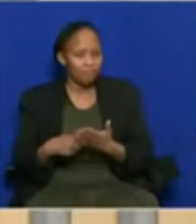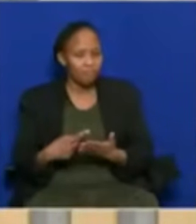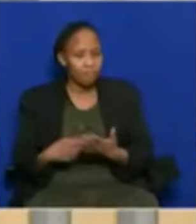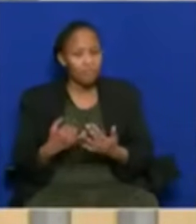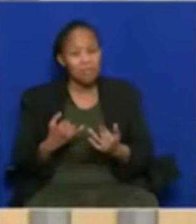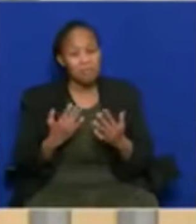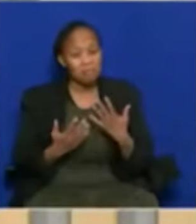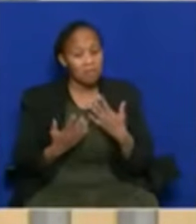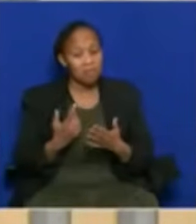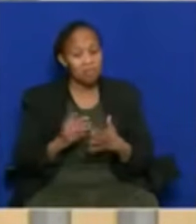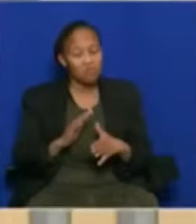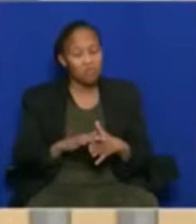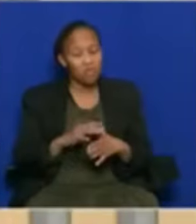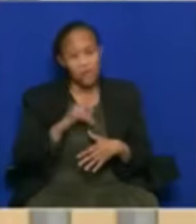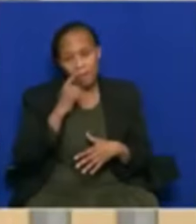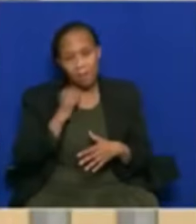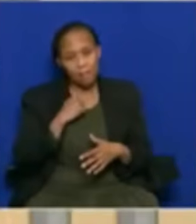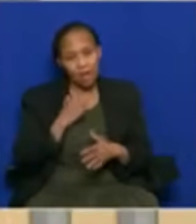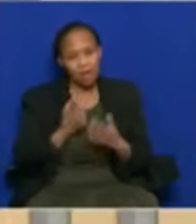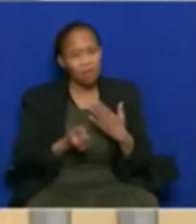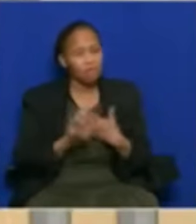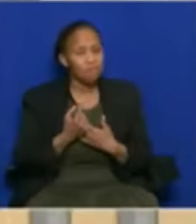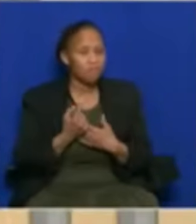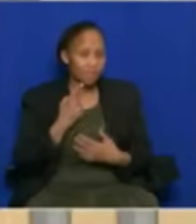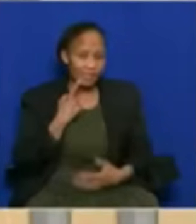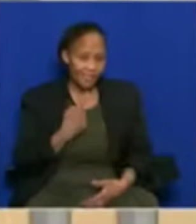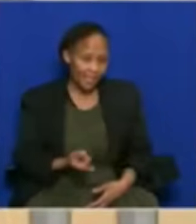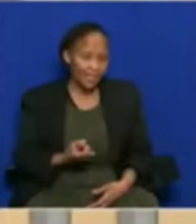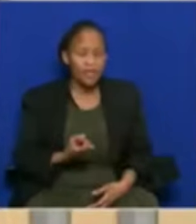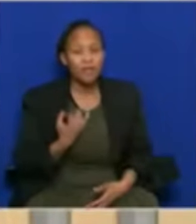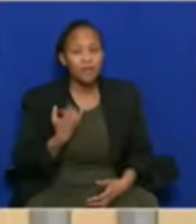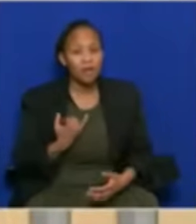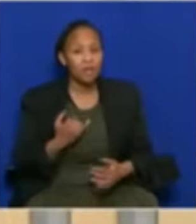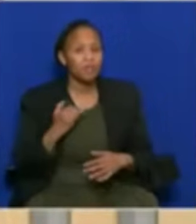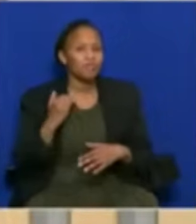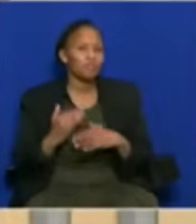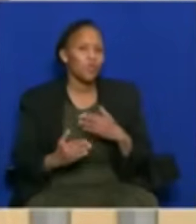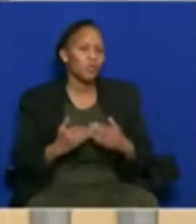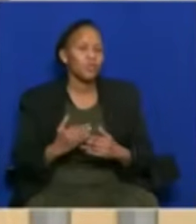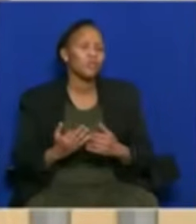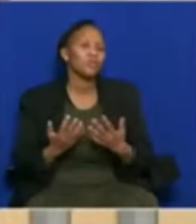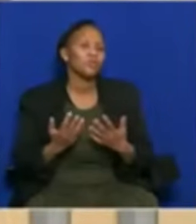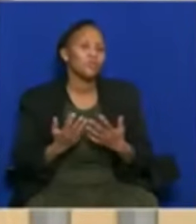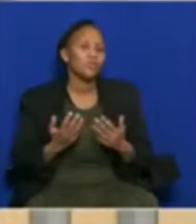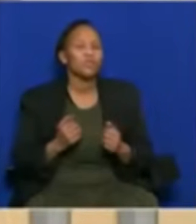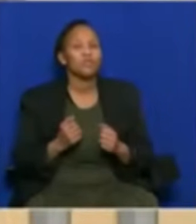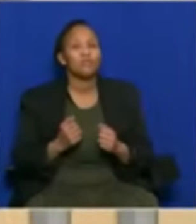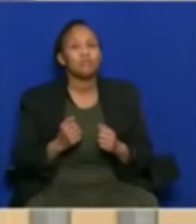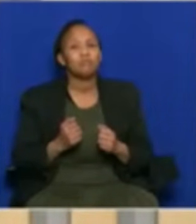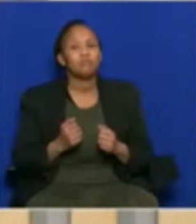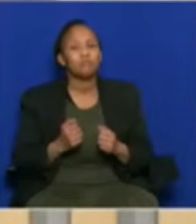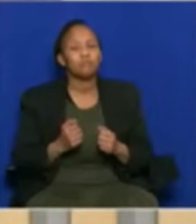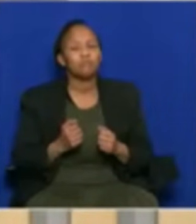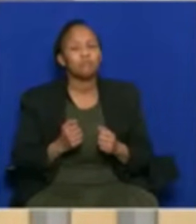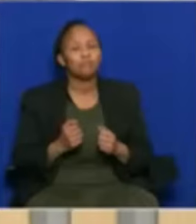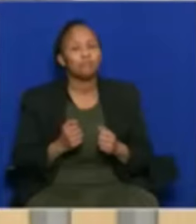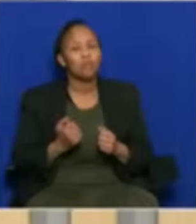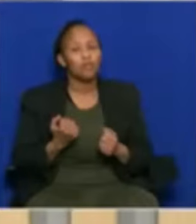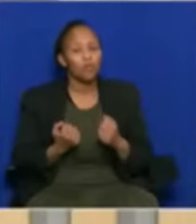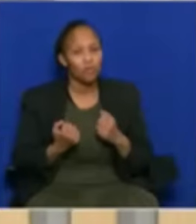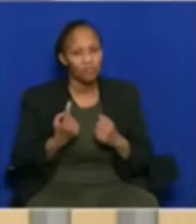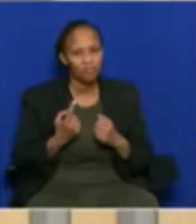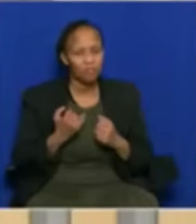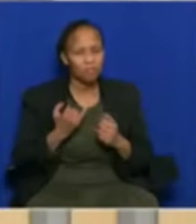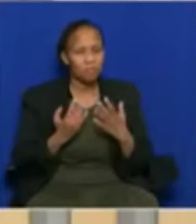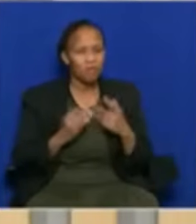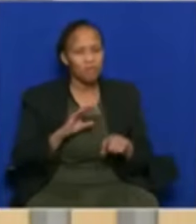during the processes during the course of it. So that's where he probably picked it up from.